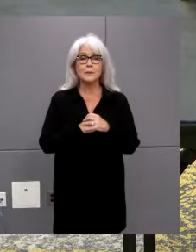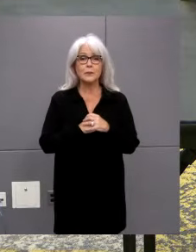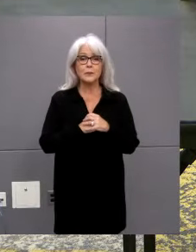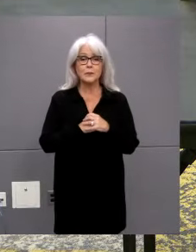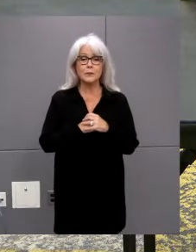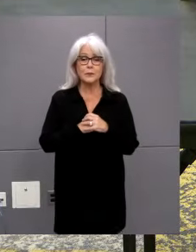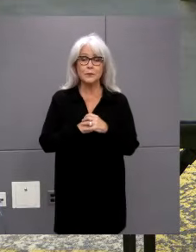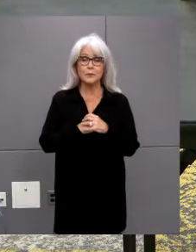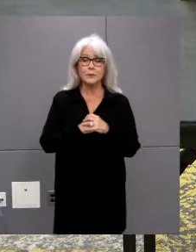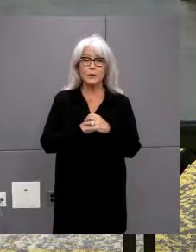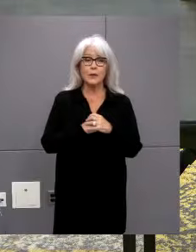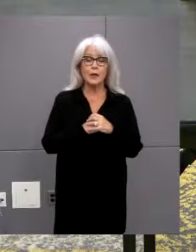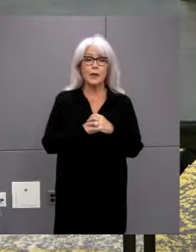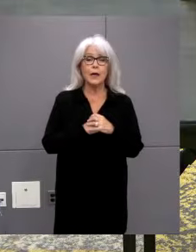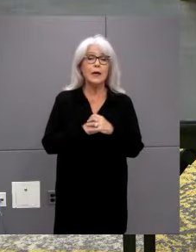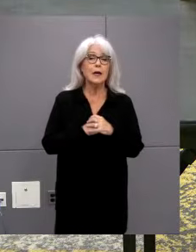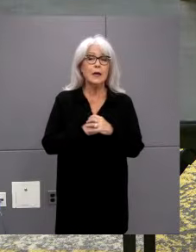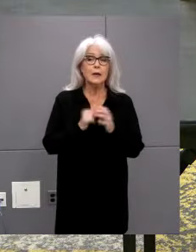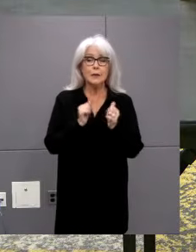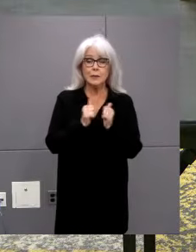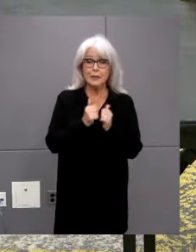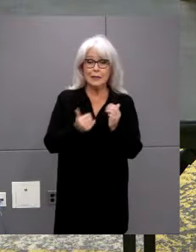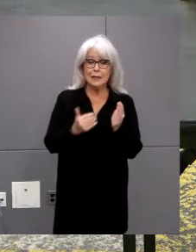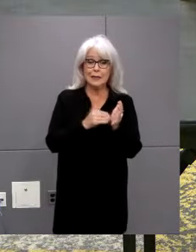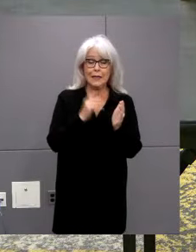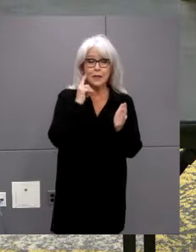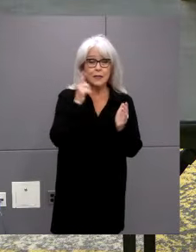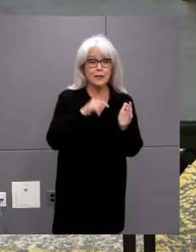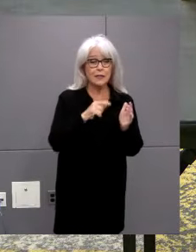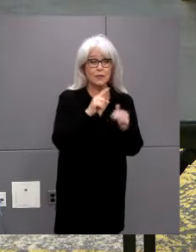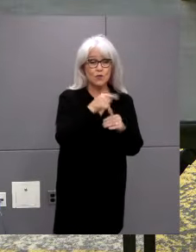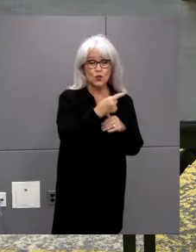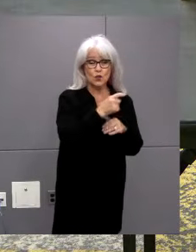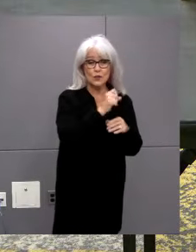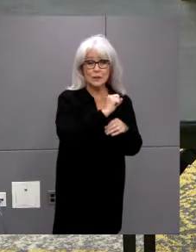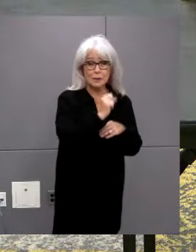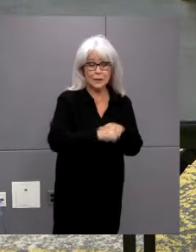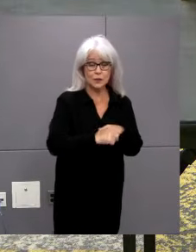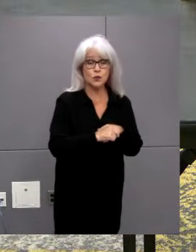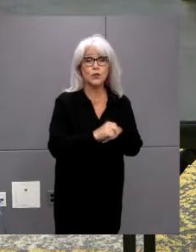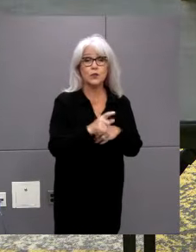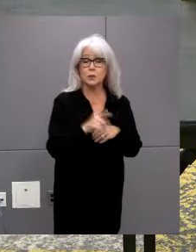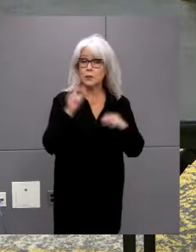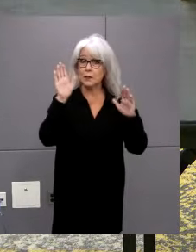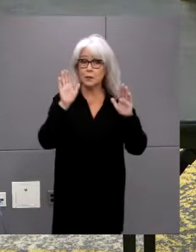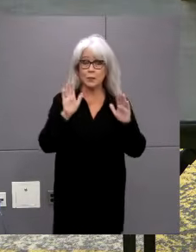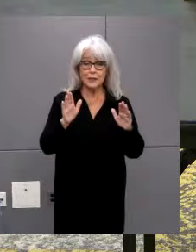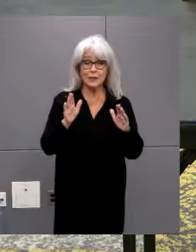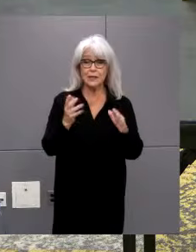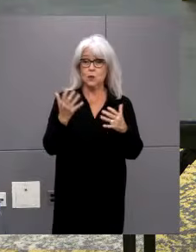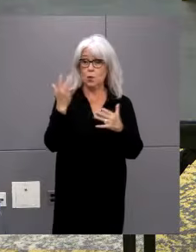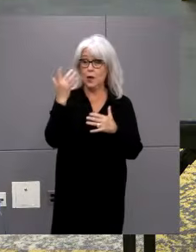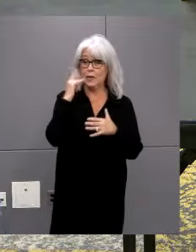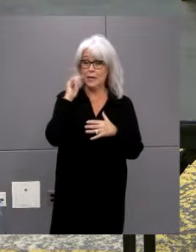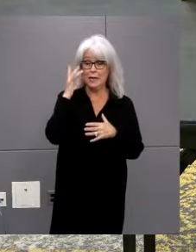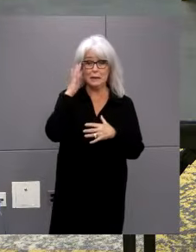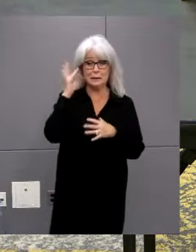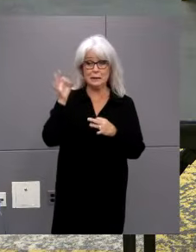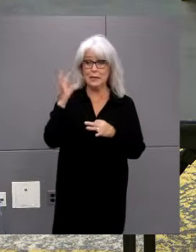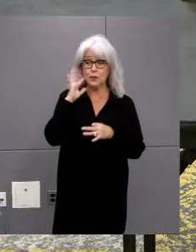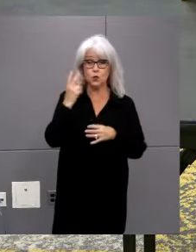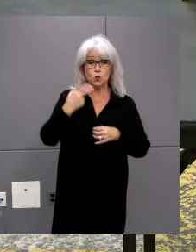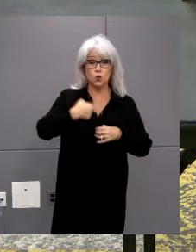I ran again in winter semester, past one, and it was amazing why I joined, because it was